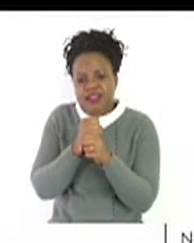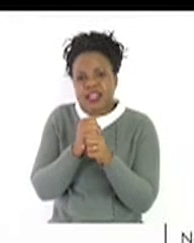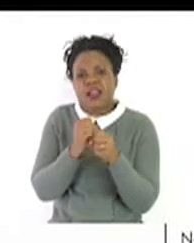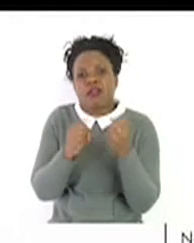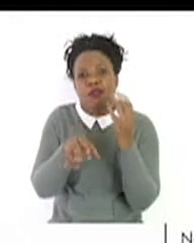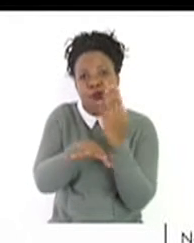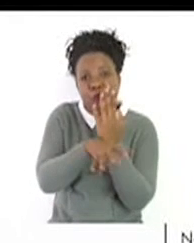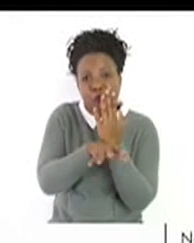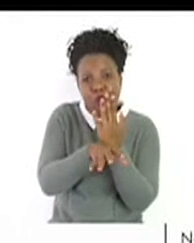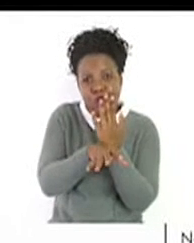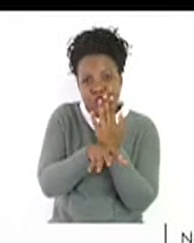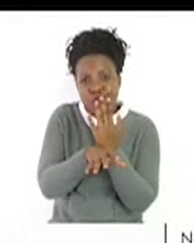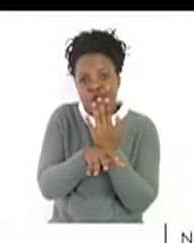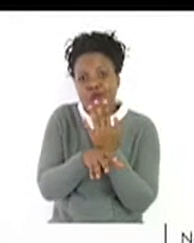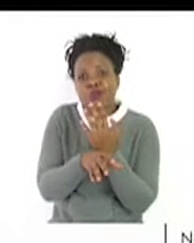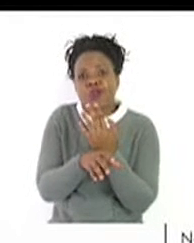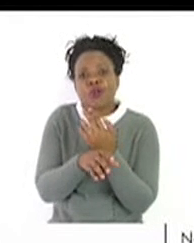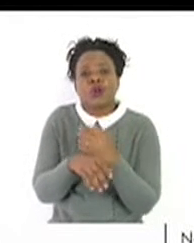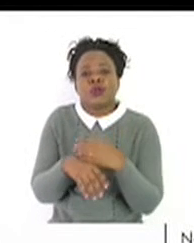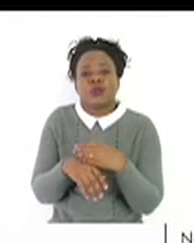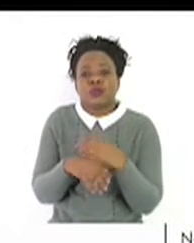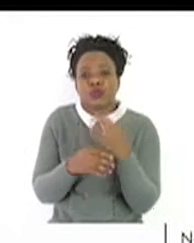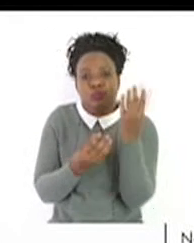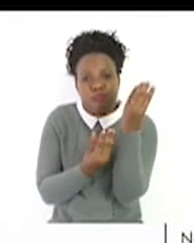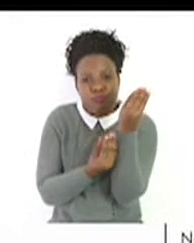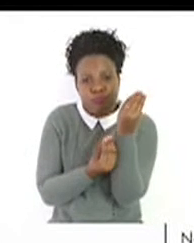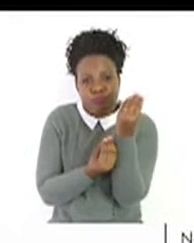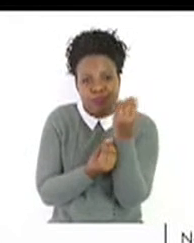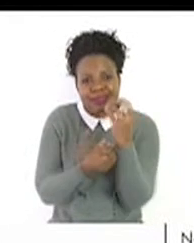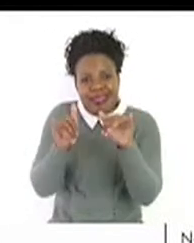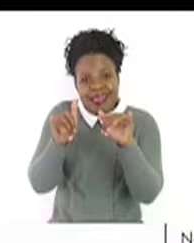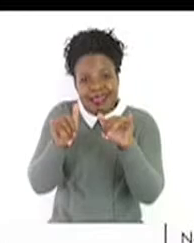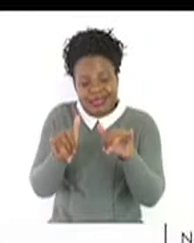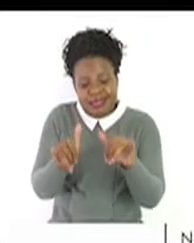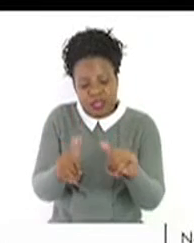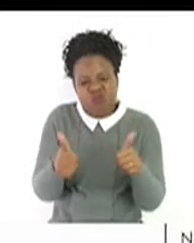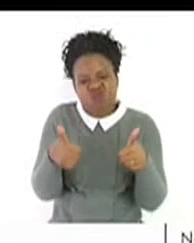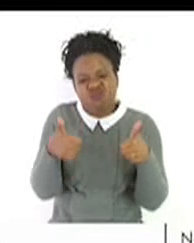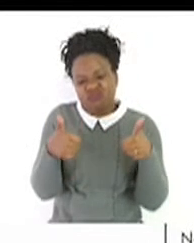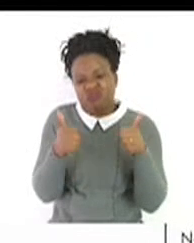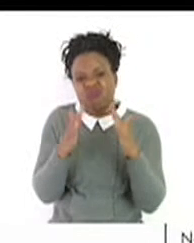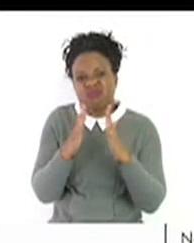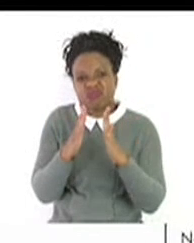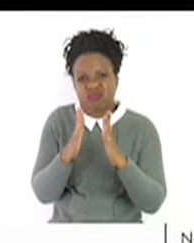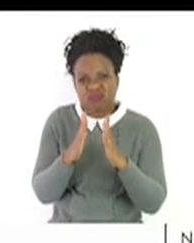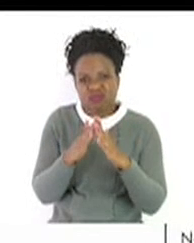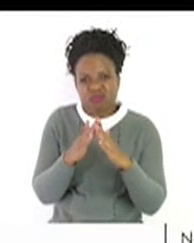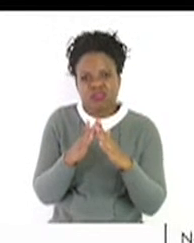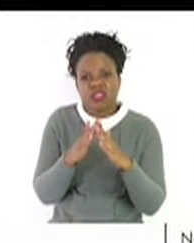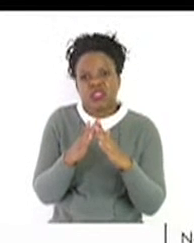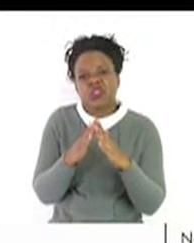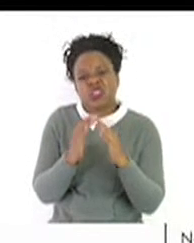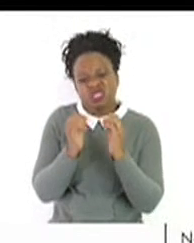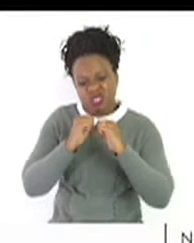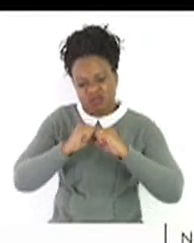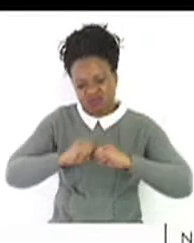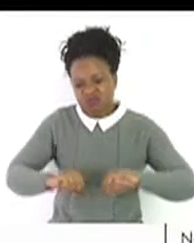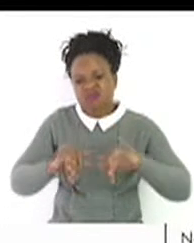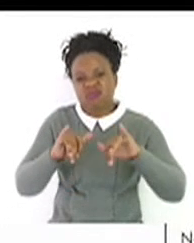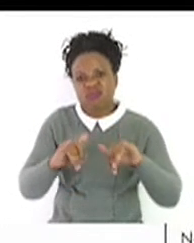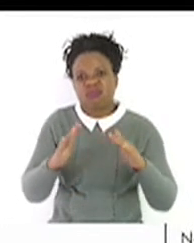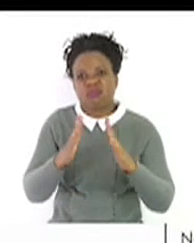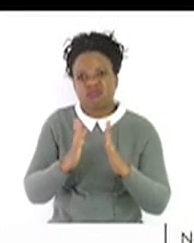They lived so well in the house that they decided to stay. So they lived happily